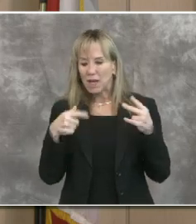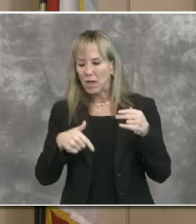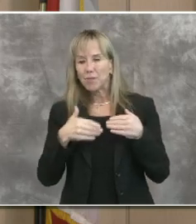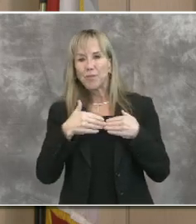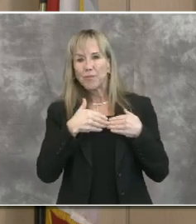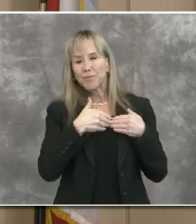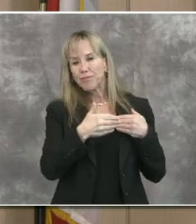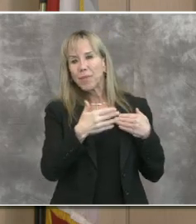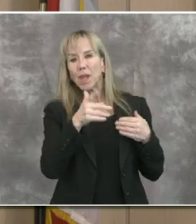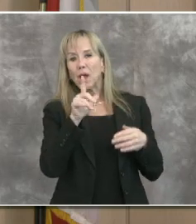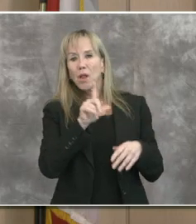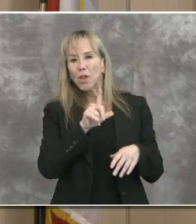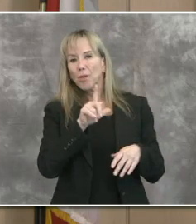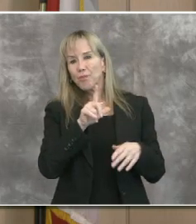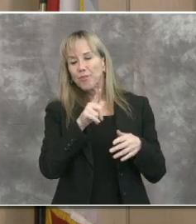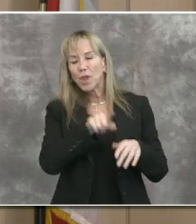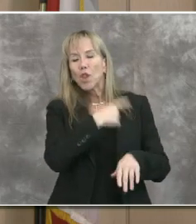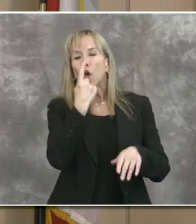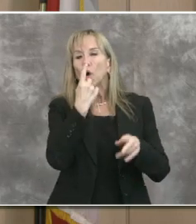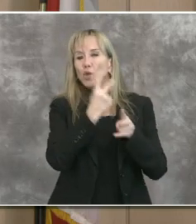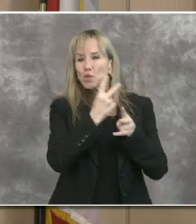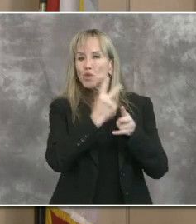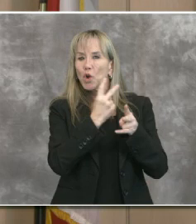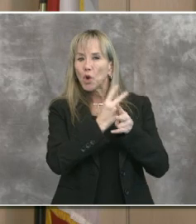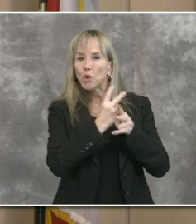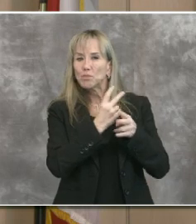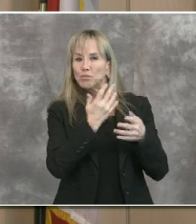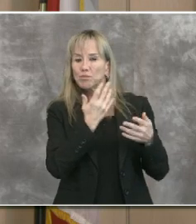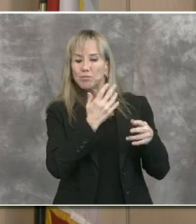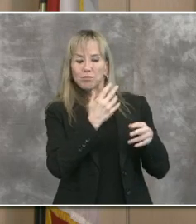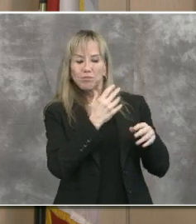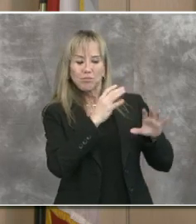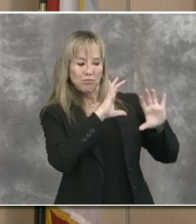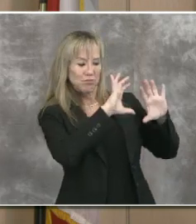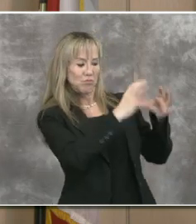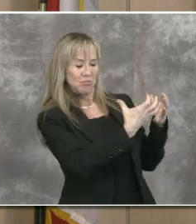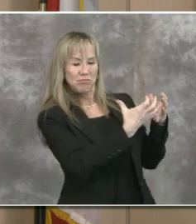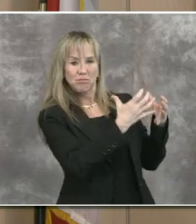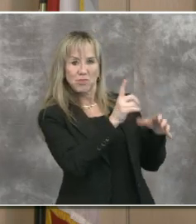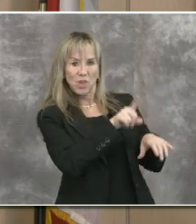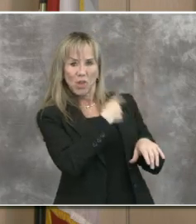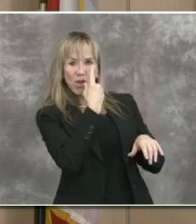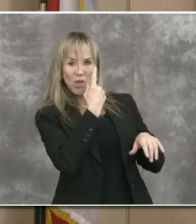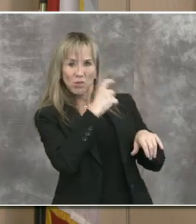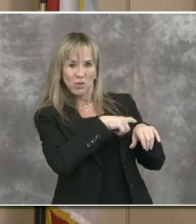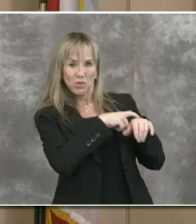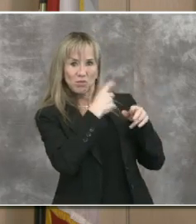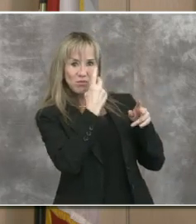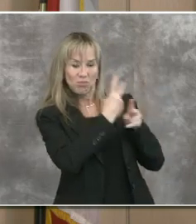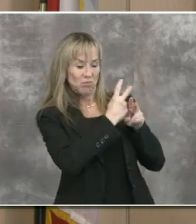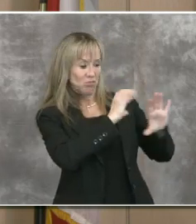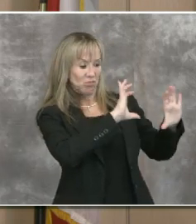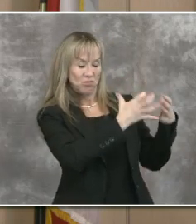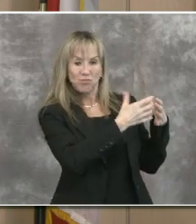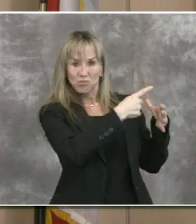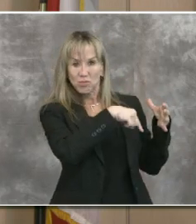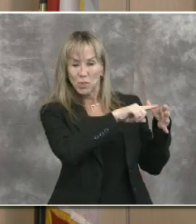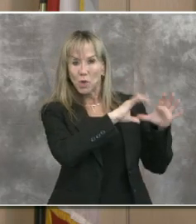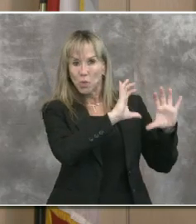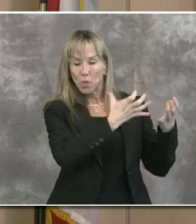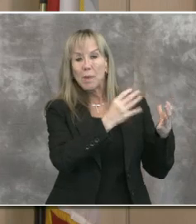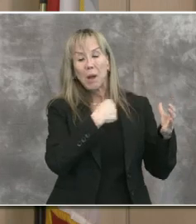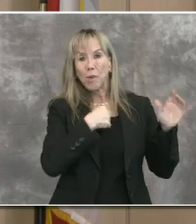long-term care facility sector group. And we are testing, offering testing to